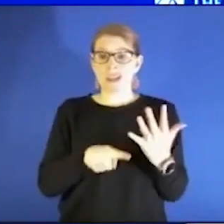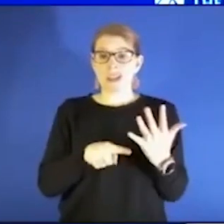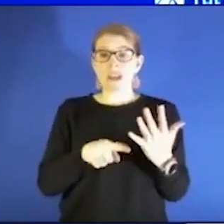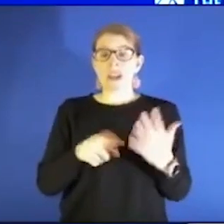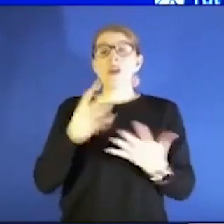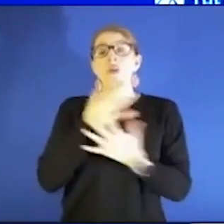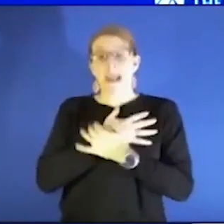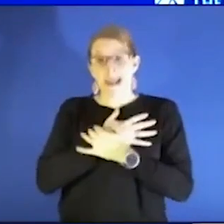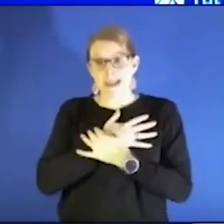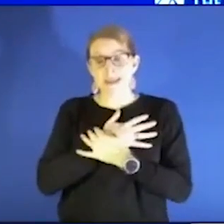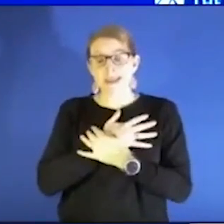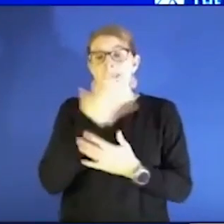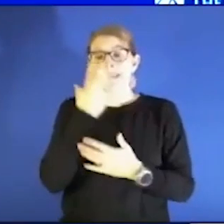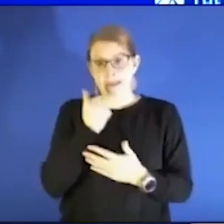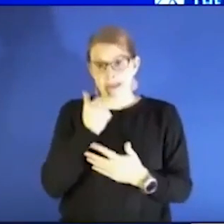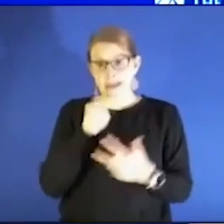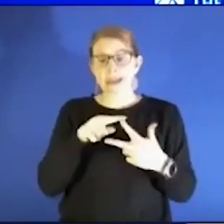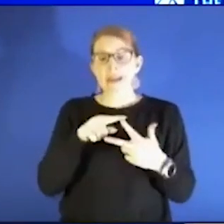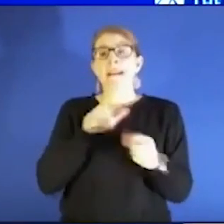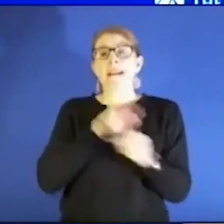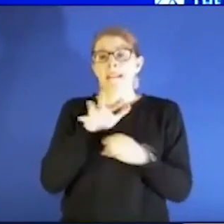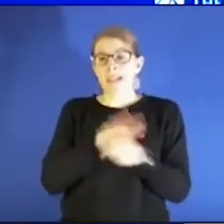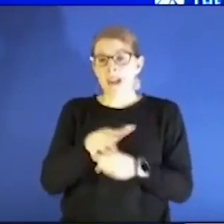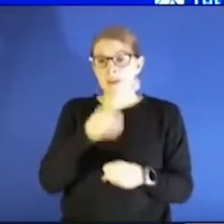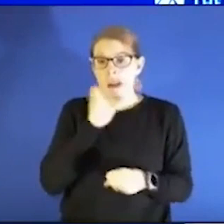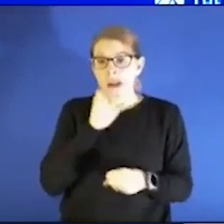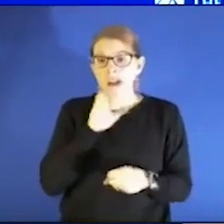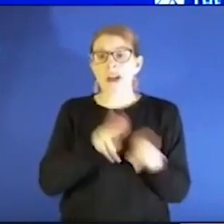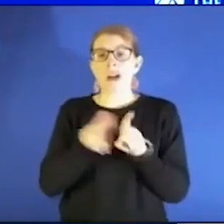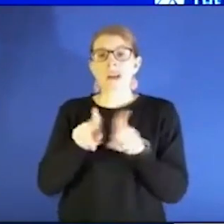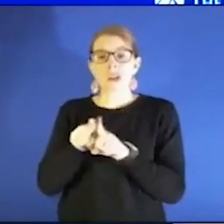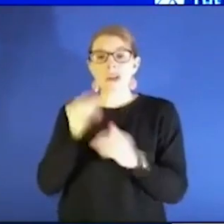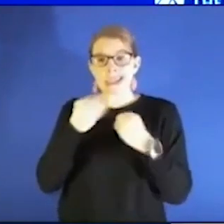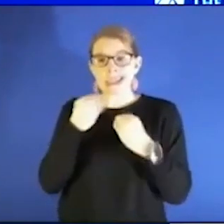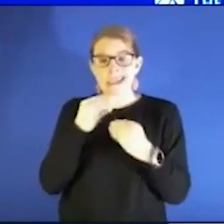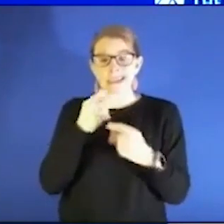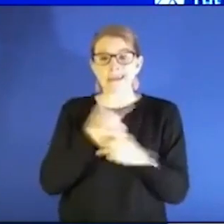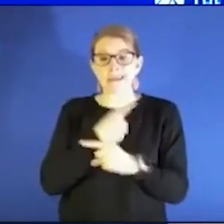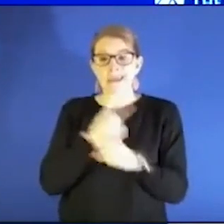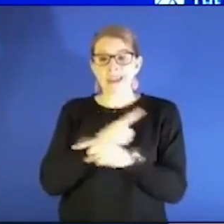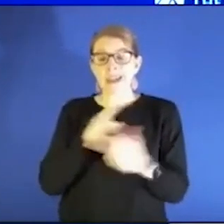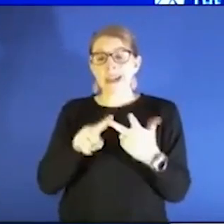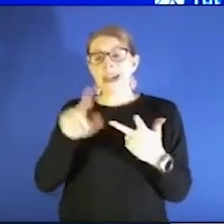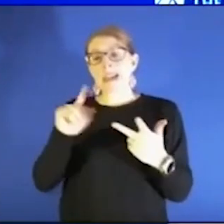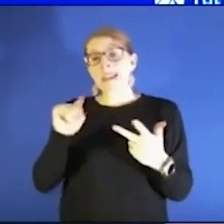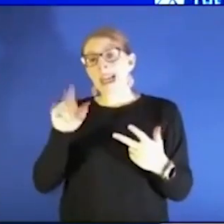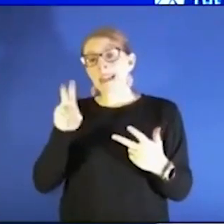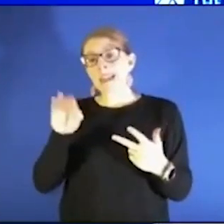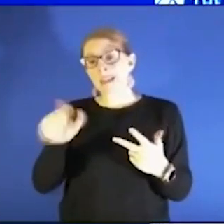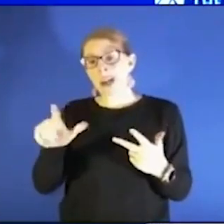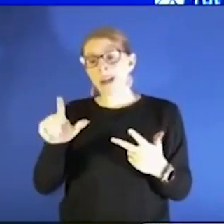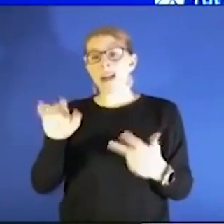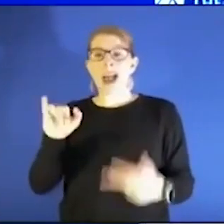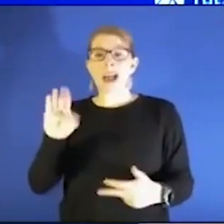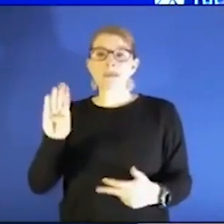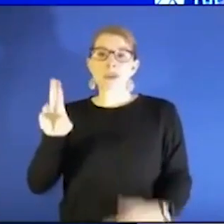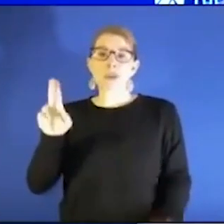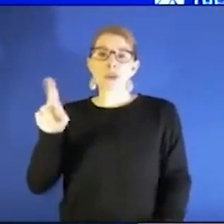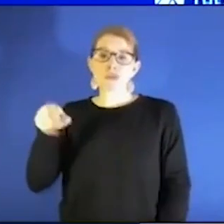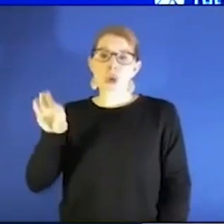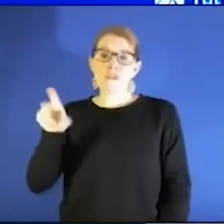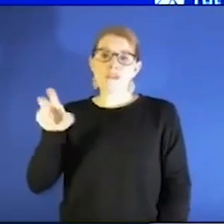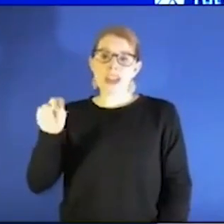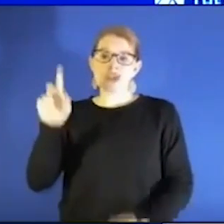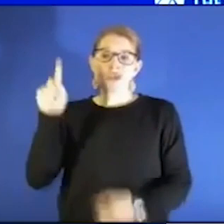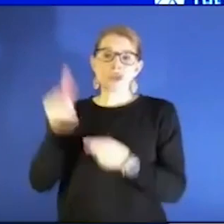Get adequate hydration and nutrition. Take Tylenol or ibuprofen if you can take those to help reduce some of the symptoms such as fevers